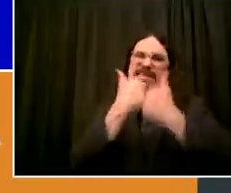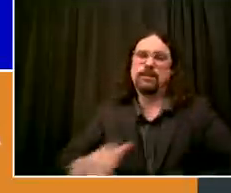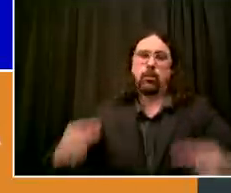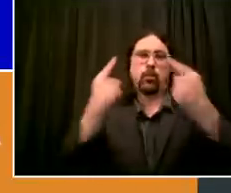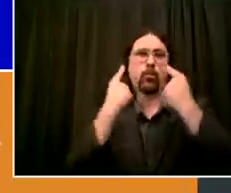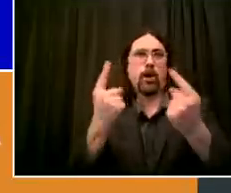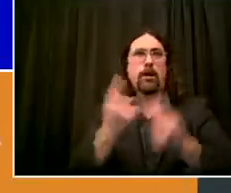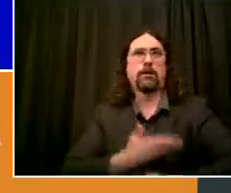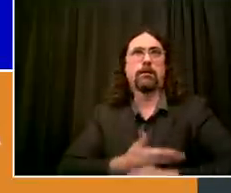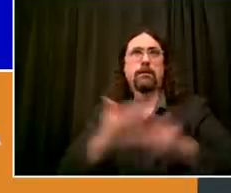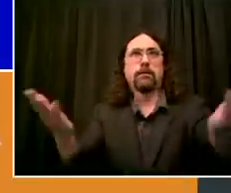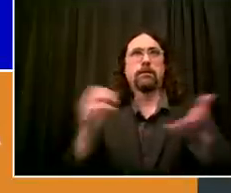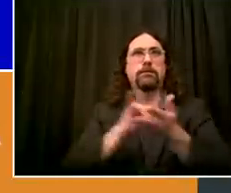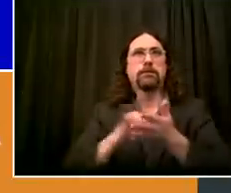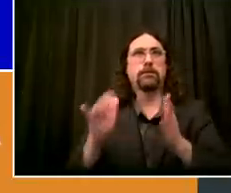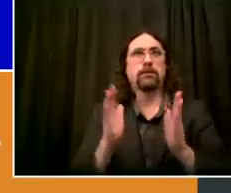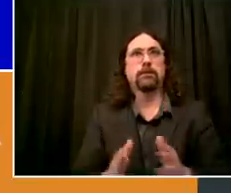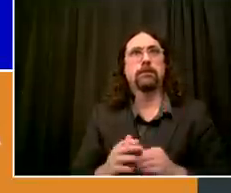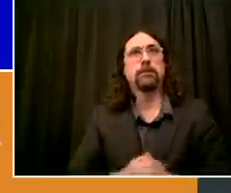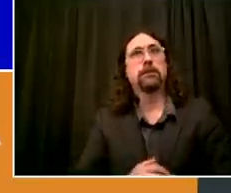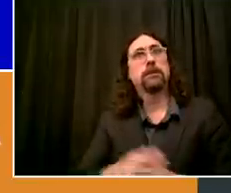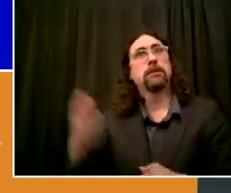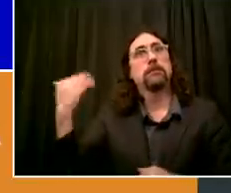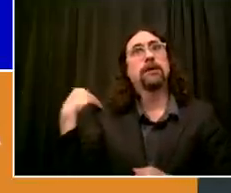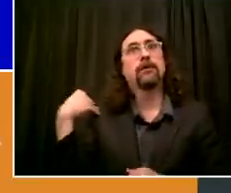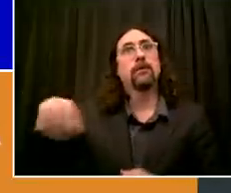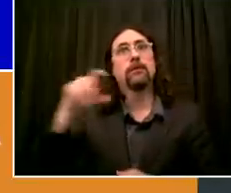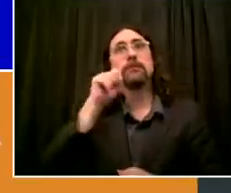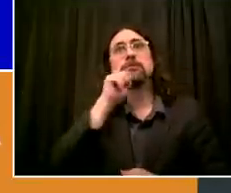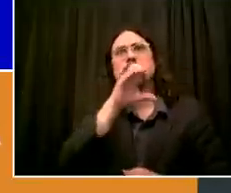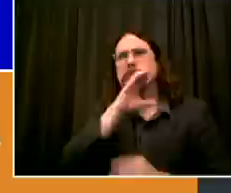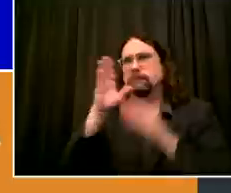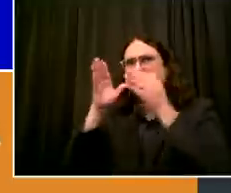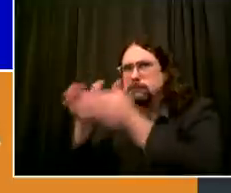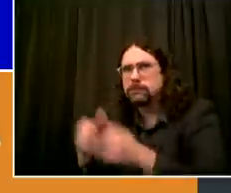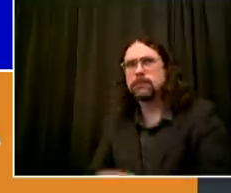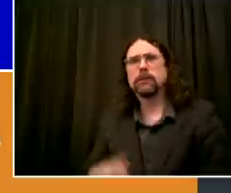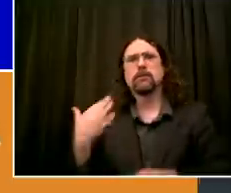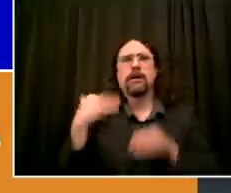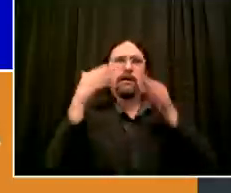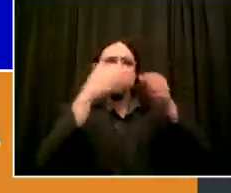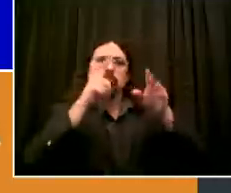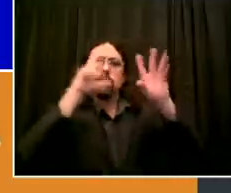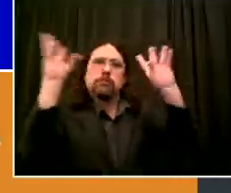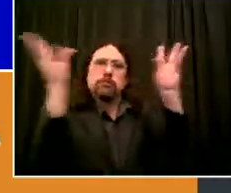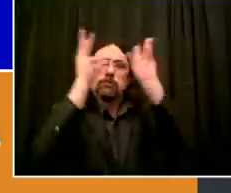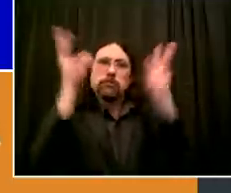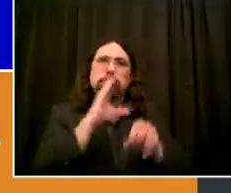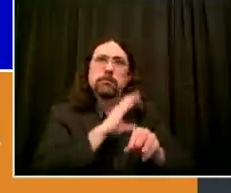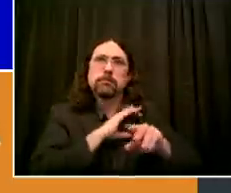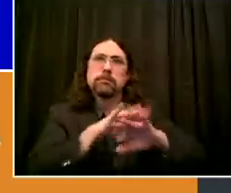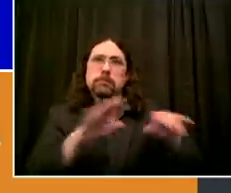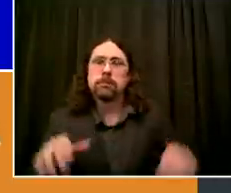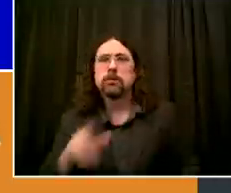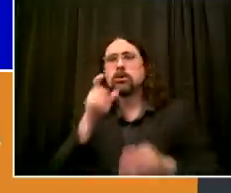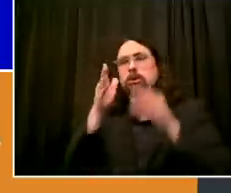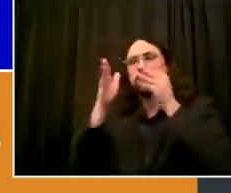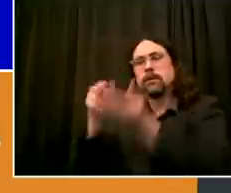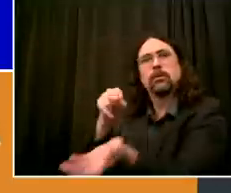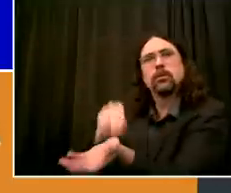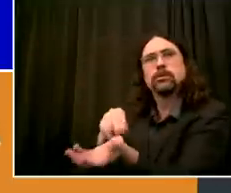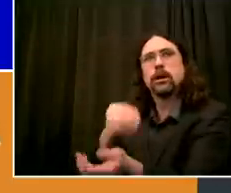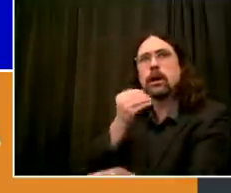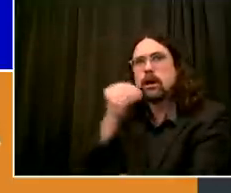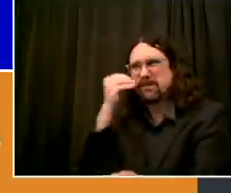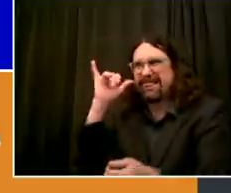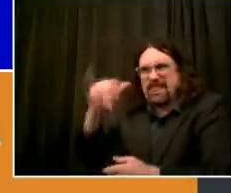or were older. We've talked about our first responders, our healthcare workers, people who work in our nursing homes. All those folks, it was crucial to focus on them